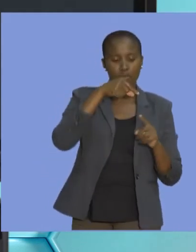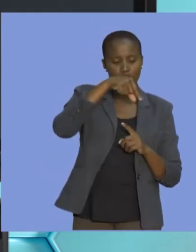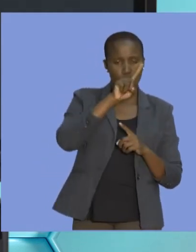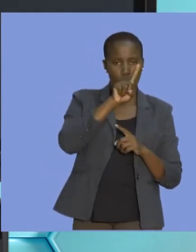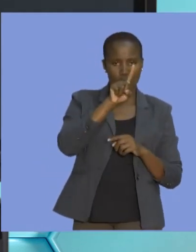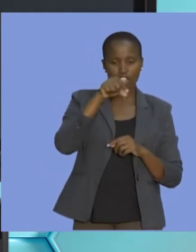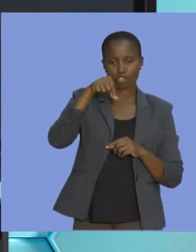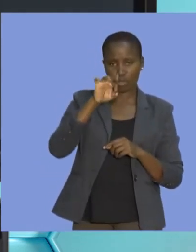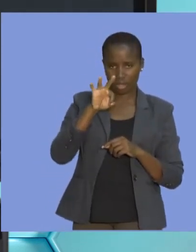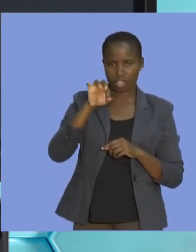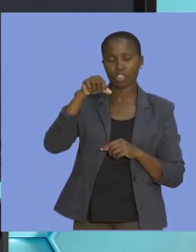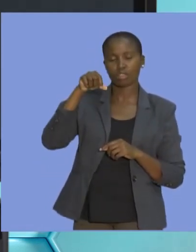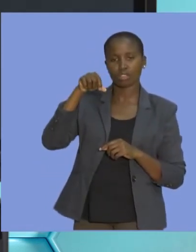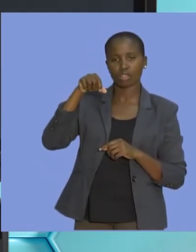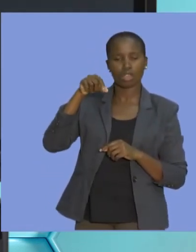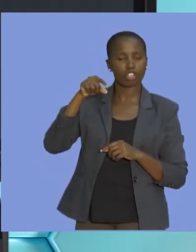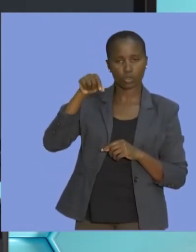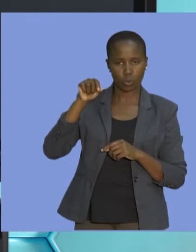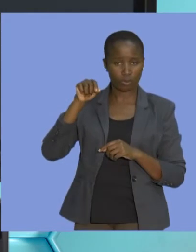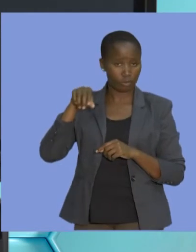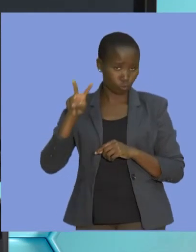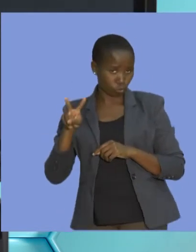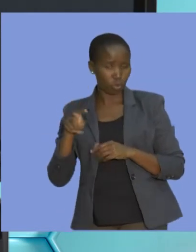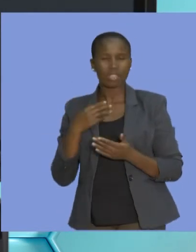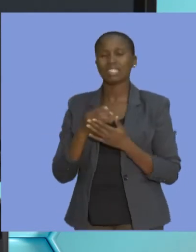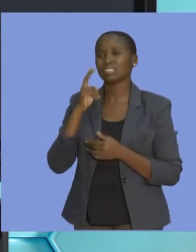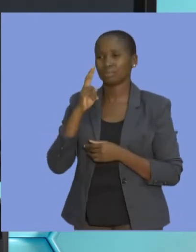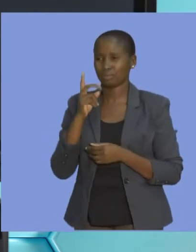we do that, look at that. Can you tell which one is an outlier? By just guessing.